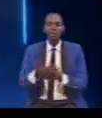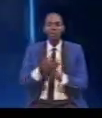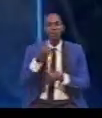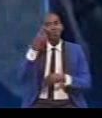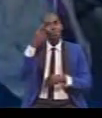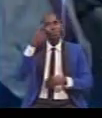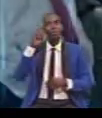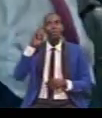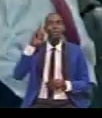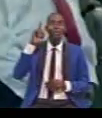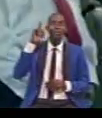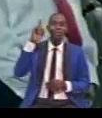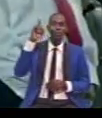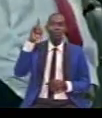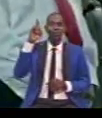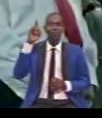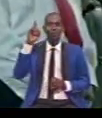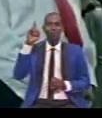for You.